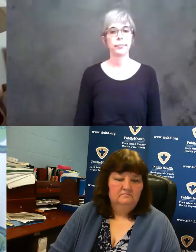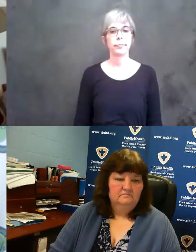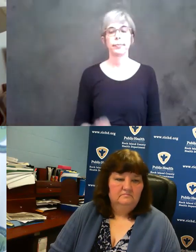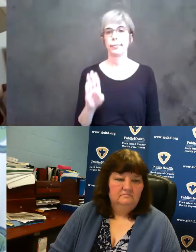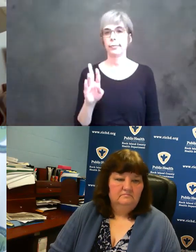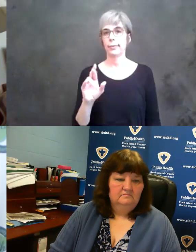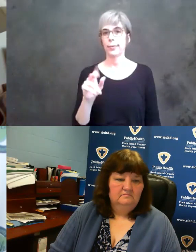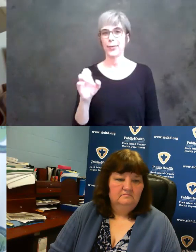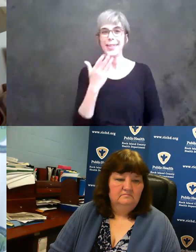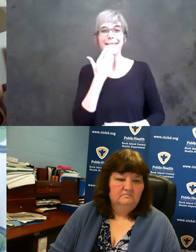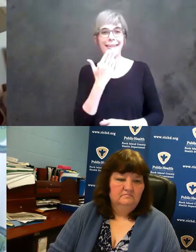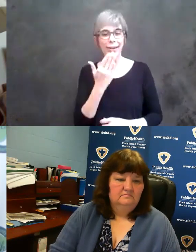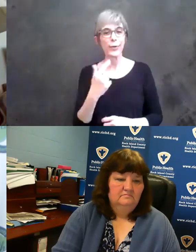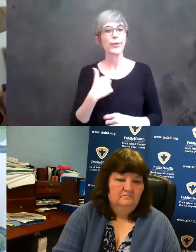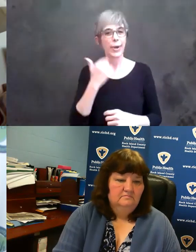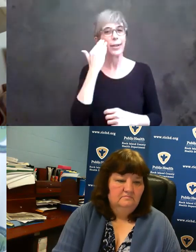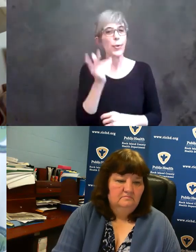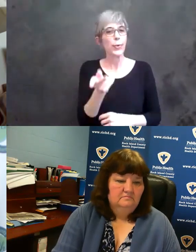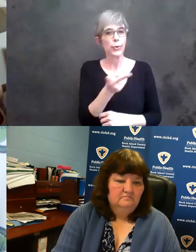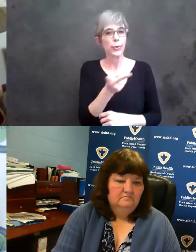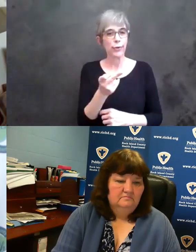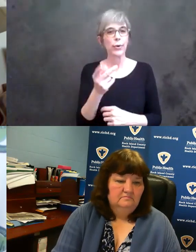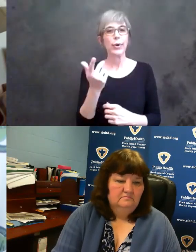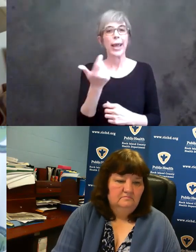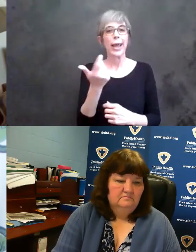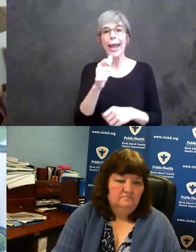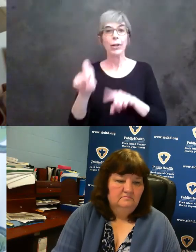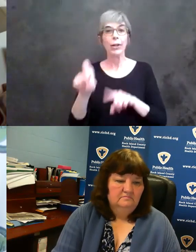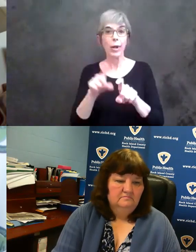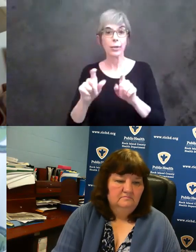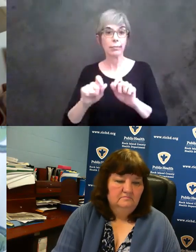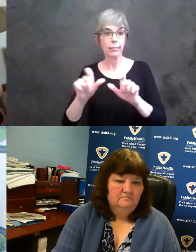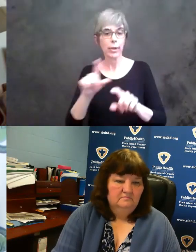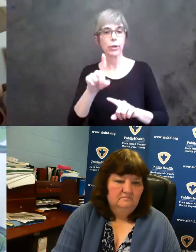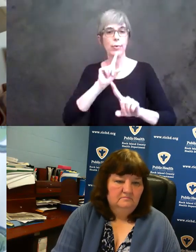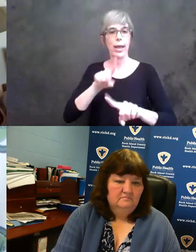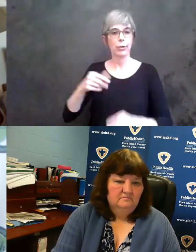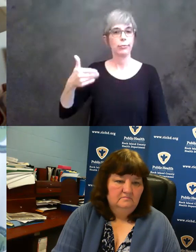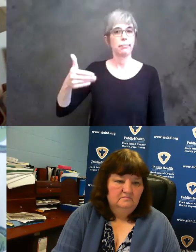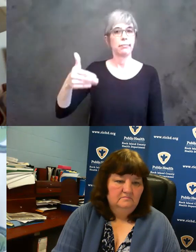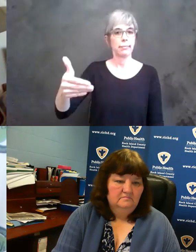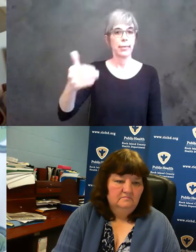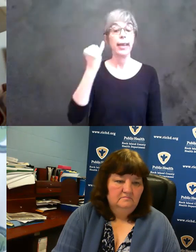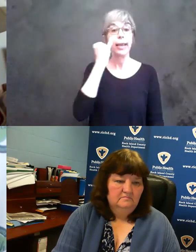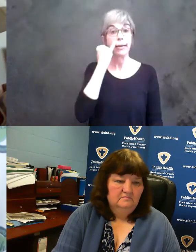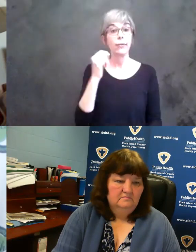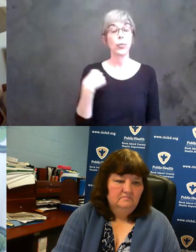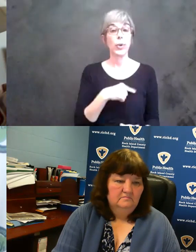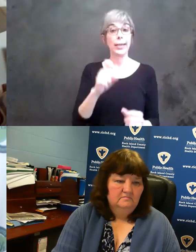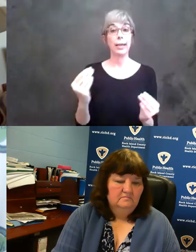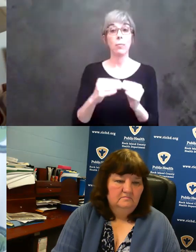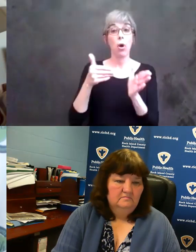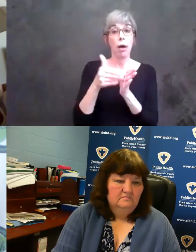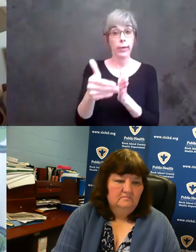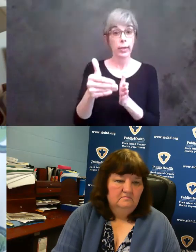Thank you. And I know you both continue to answer questions as they come in, as well as being able to be available should we need to on another day in the future. So